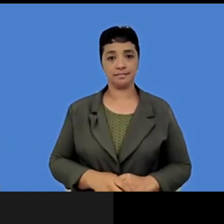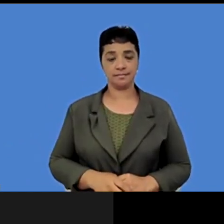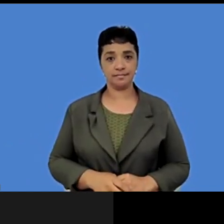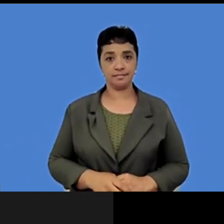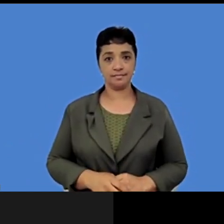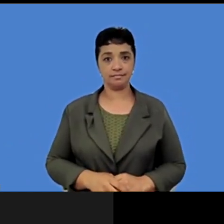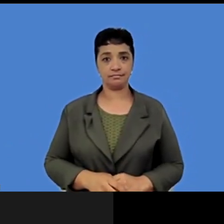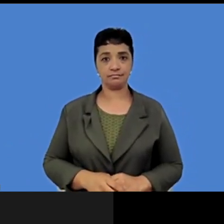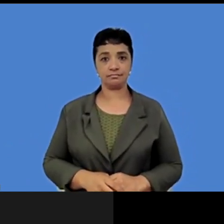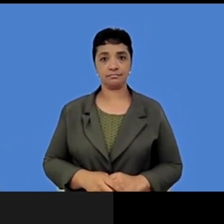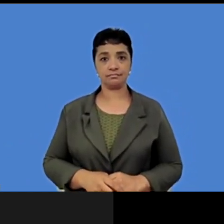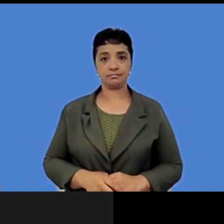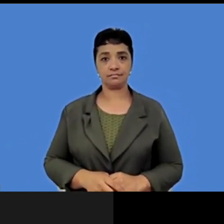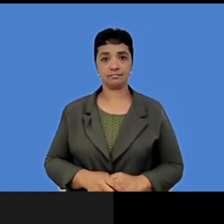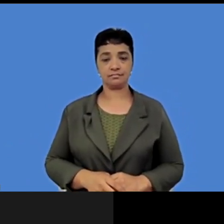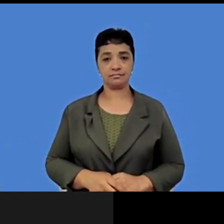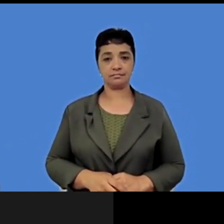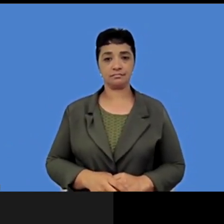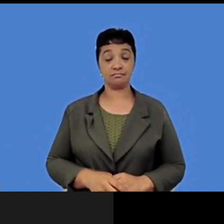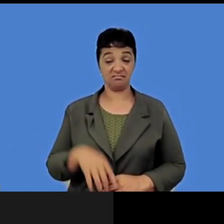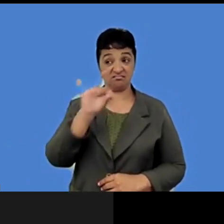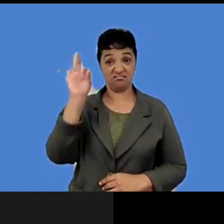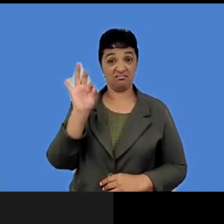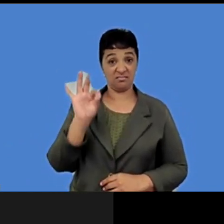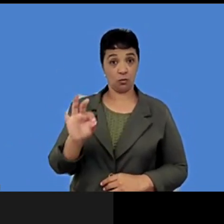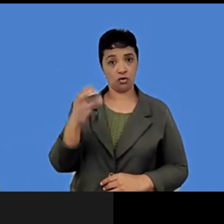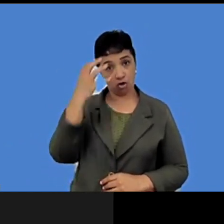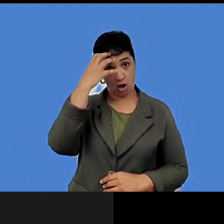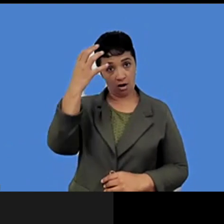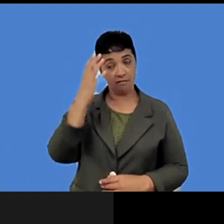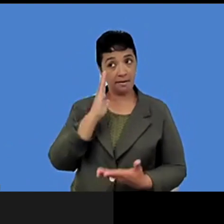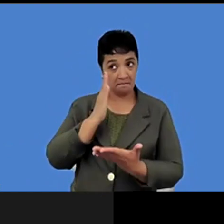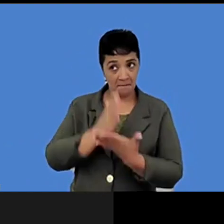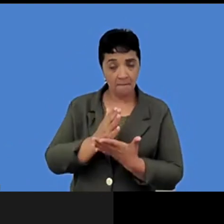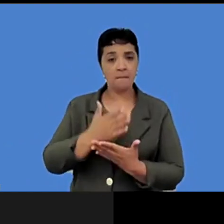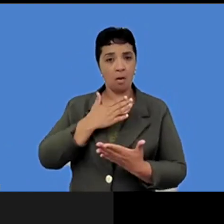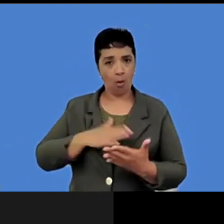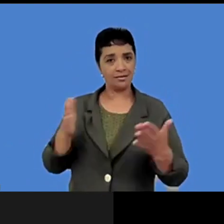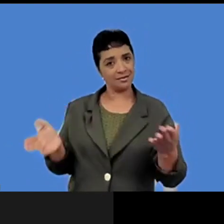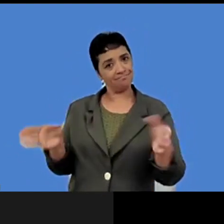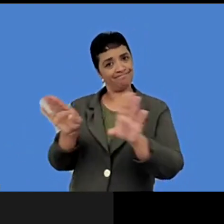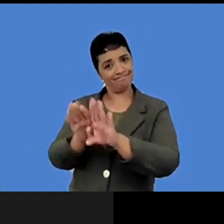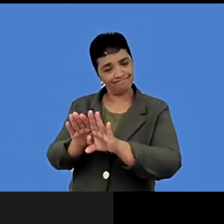whether there was at all intention of the government to deinstitutionalize and whether that was